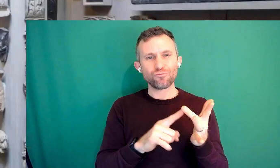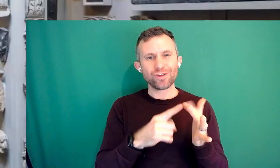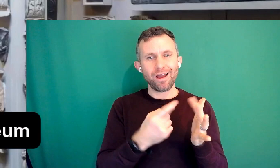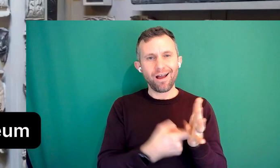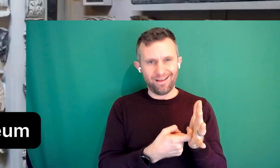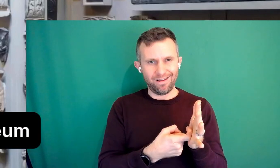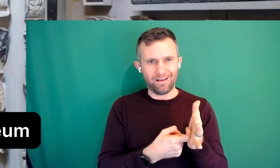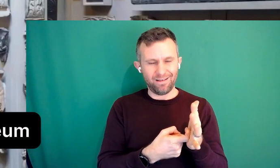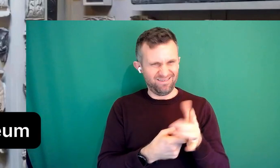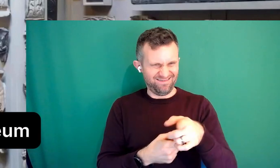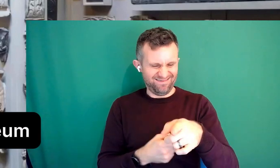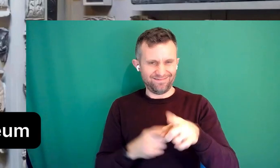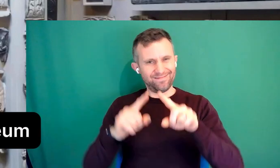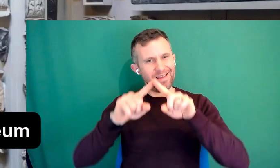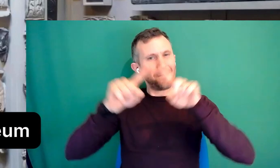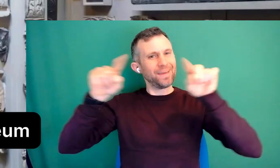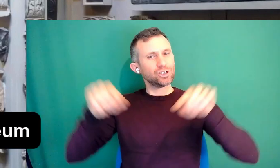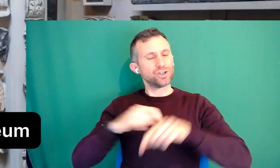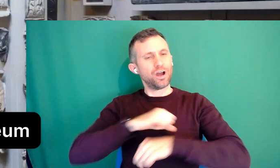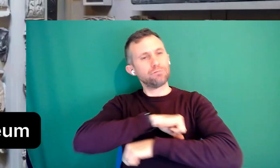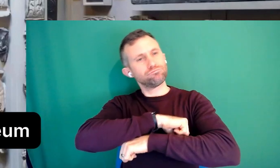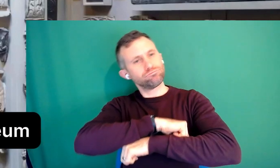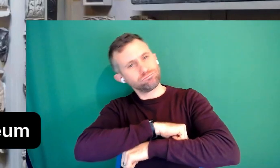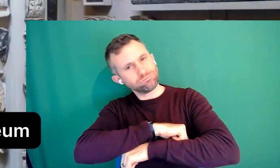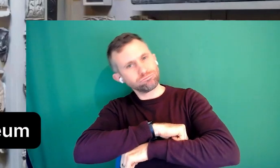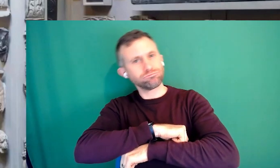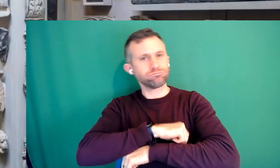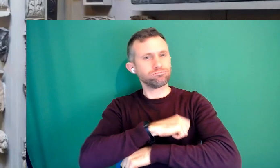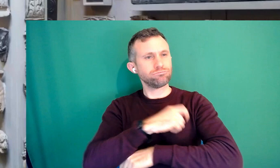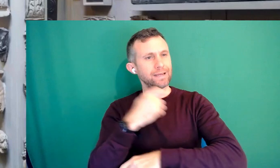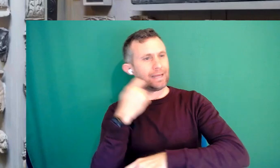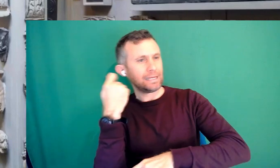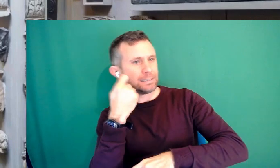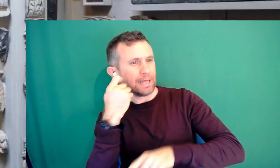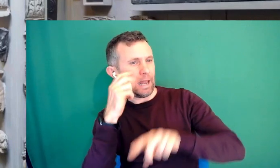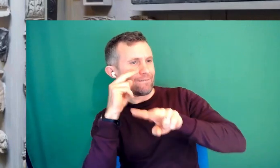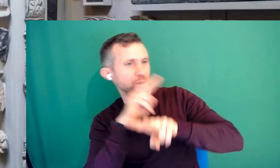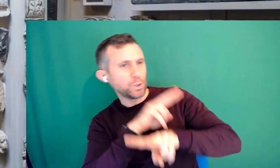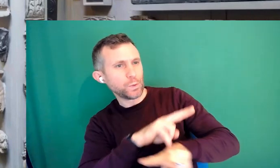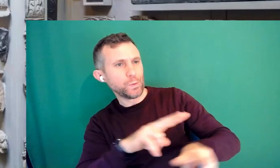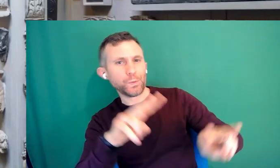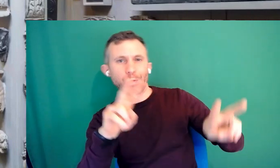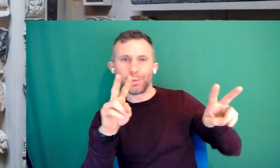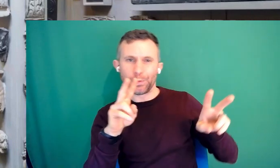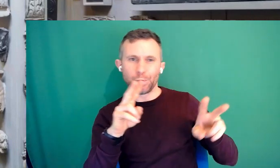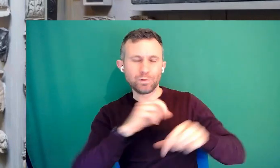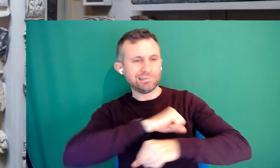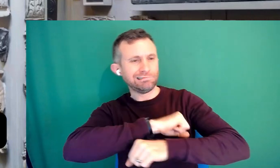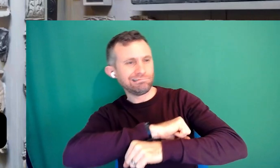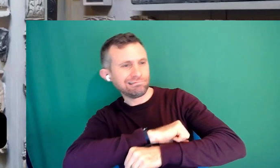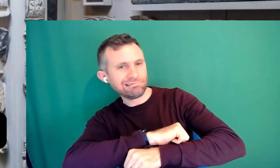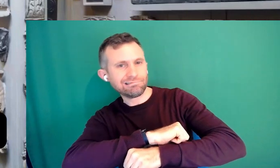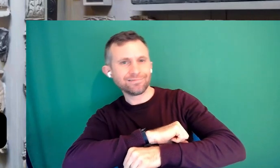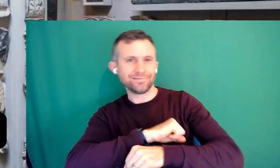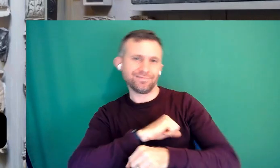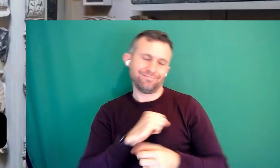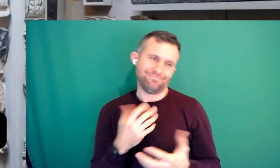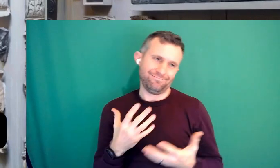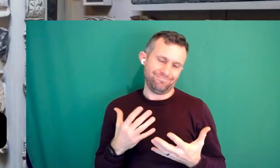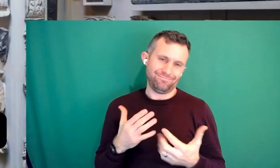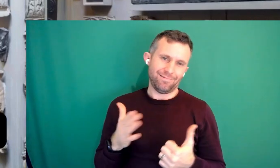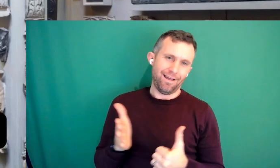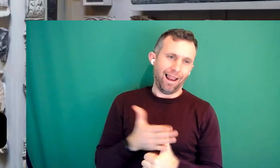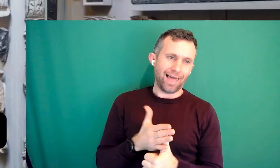The breakfast room leads into the back of the museum, the dome space. This expansive space